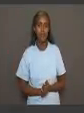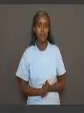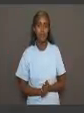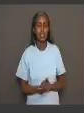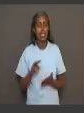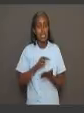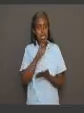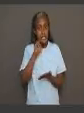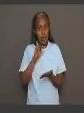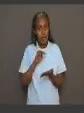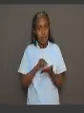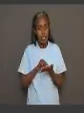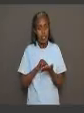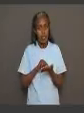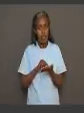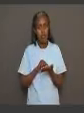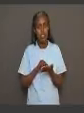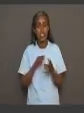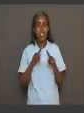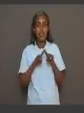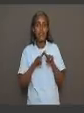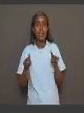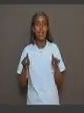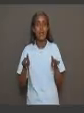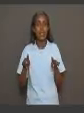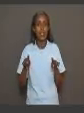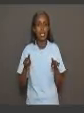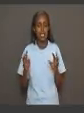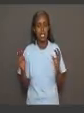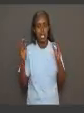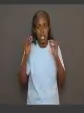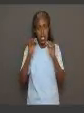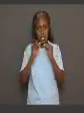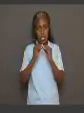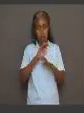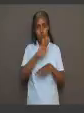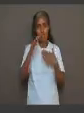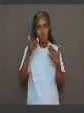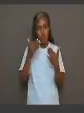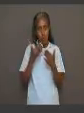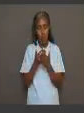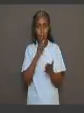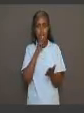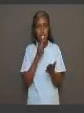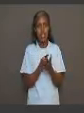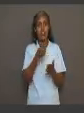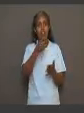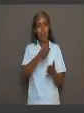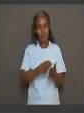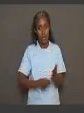The mean of a variable is the sum of all the data values